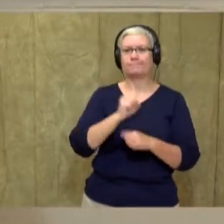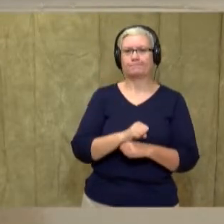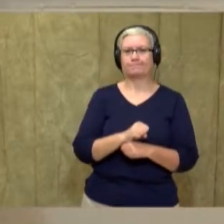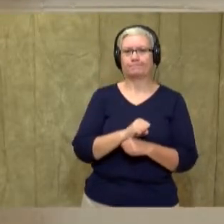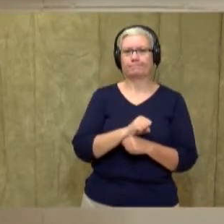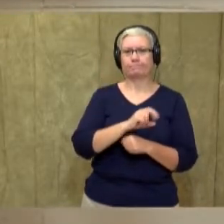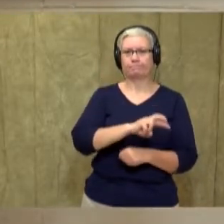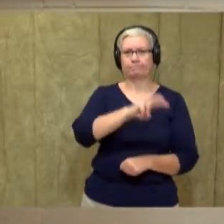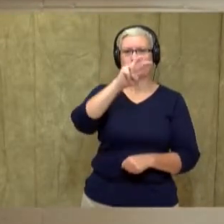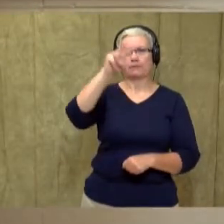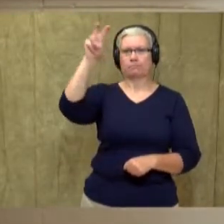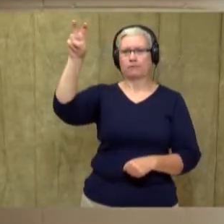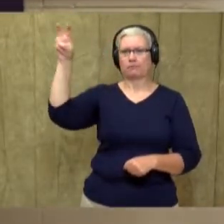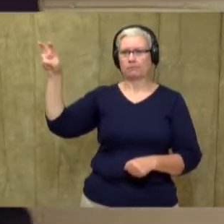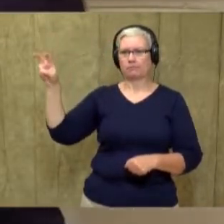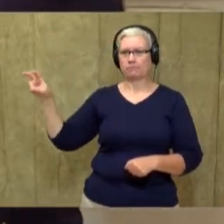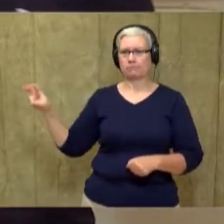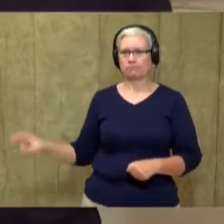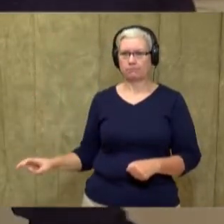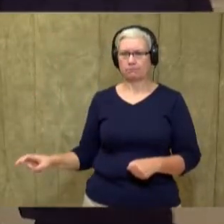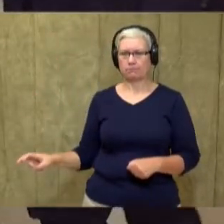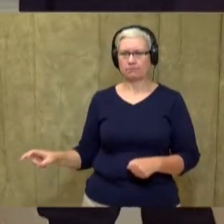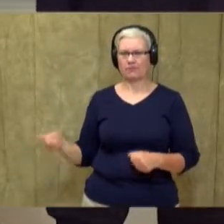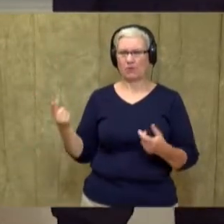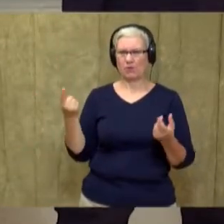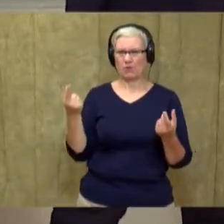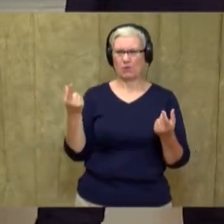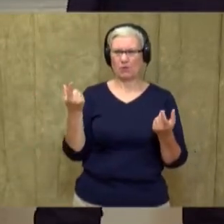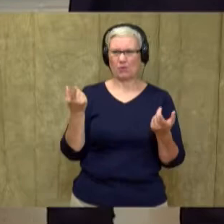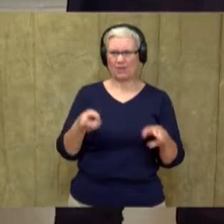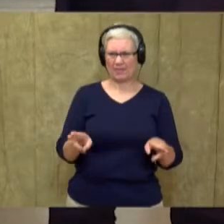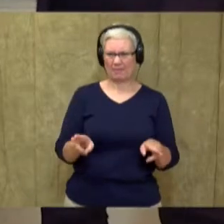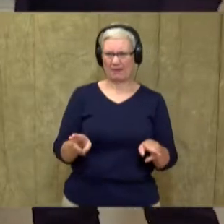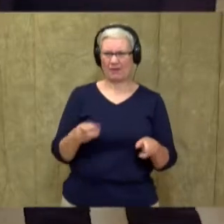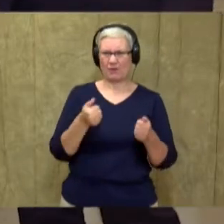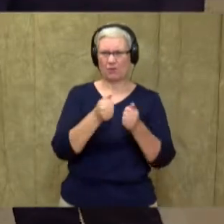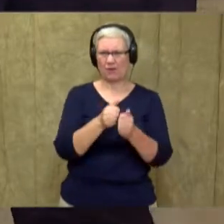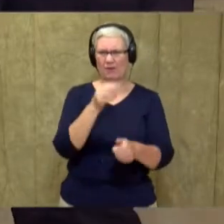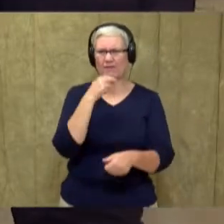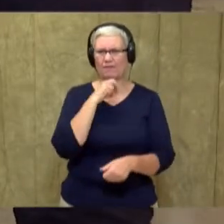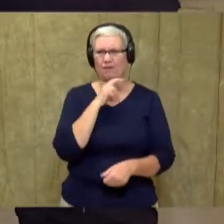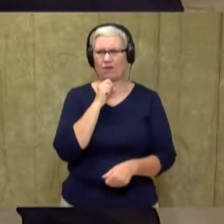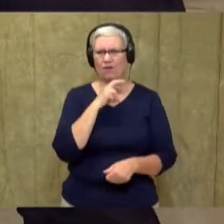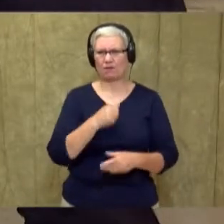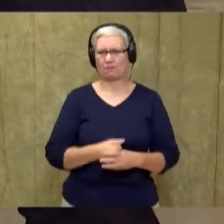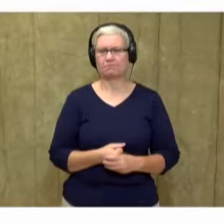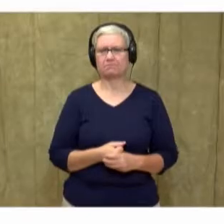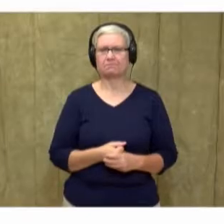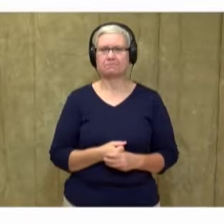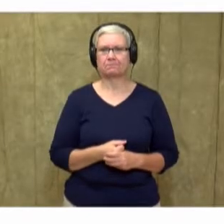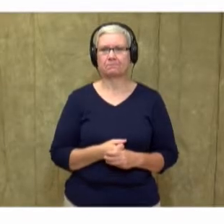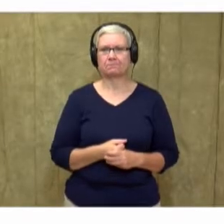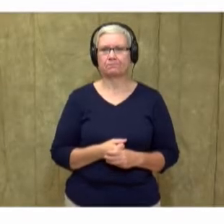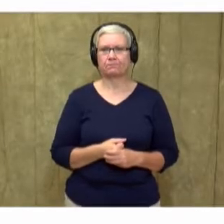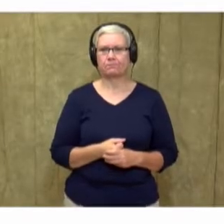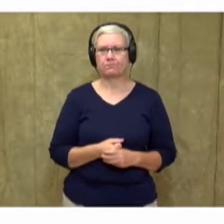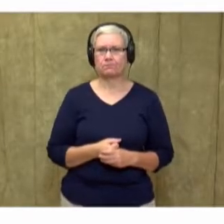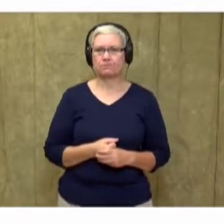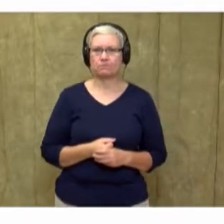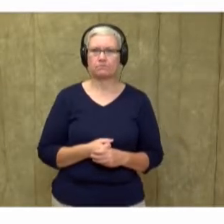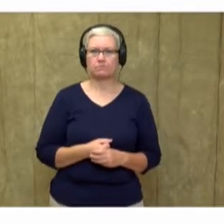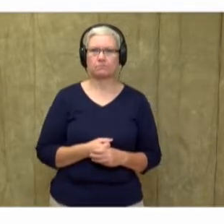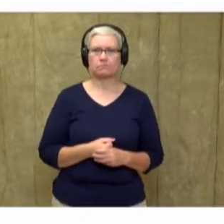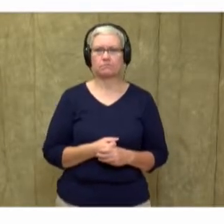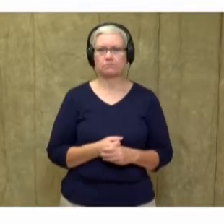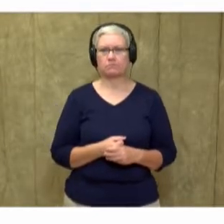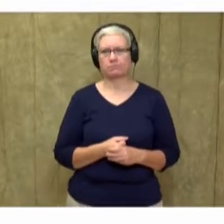over here, ending in image 5, what do you notice is happening? And so as we think about what's happening, I